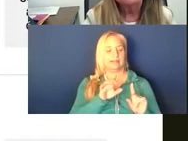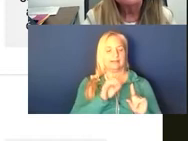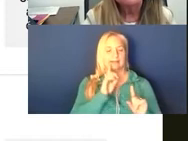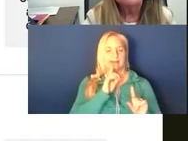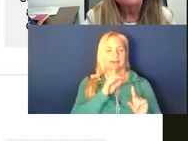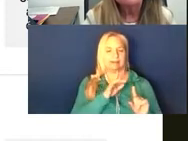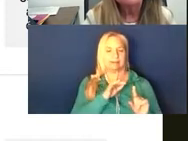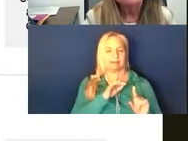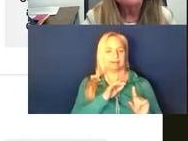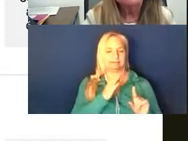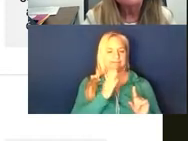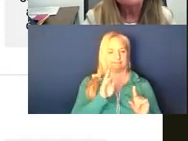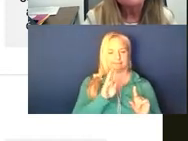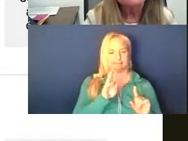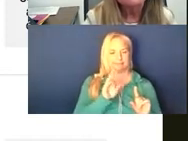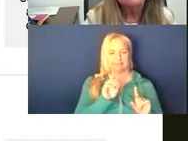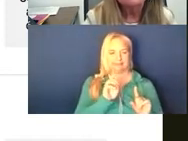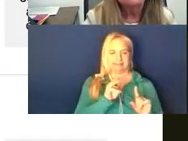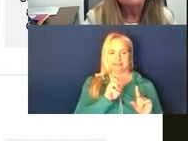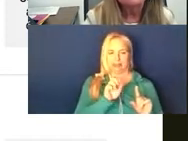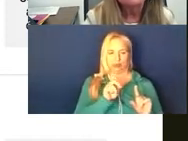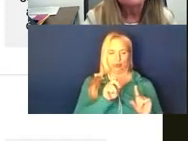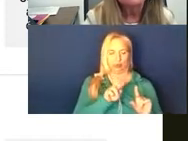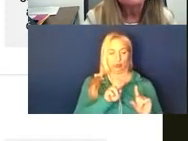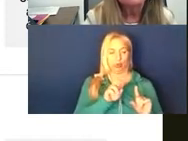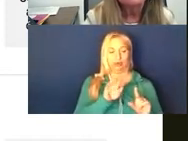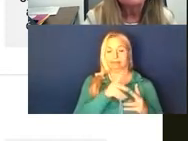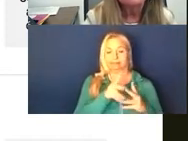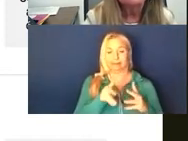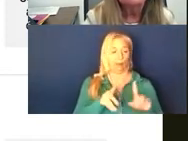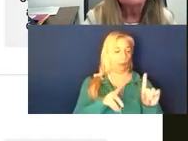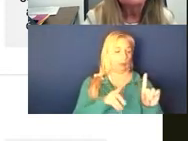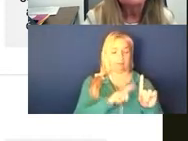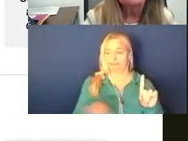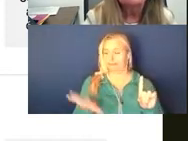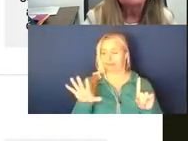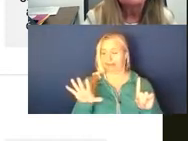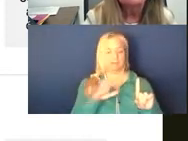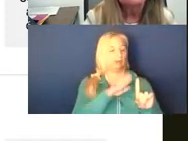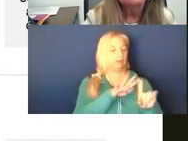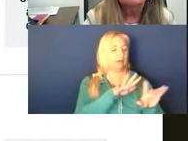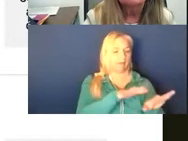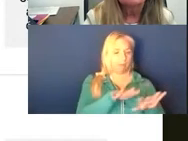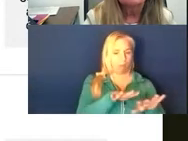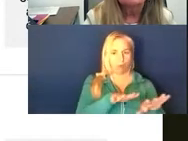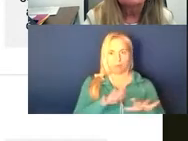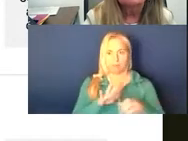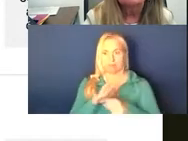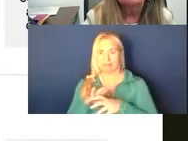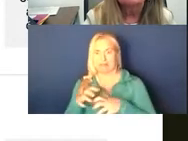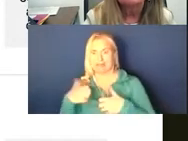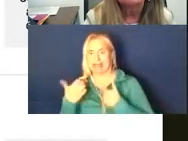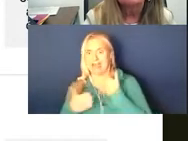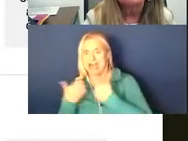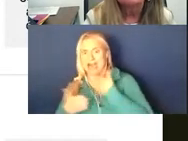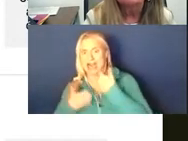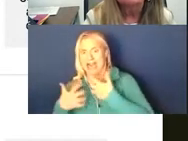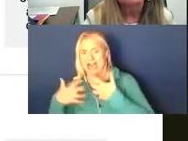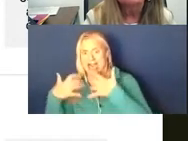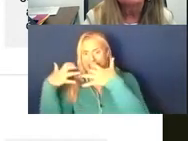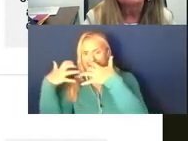the room. So on a scale of 1 to 5, with 1 being calm and 5 being extremely aggressive or